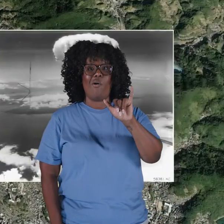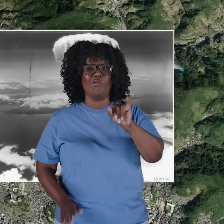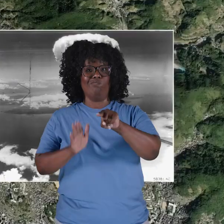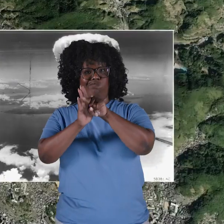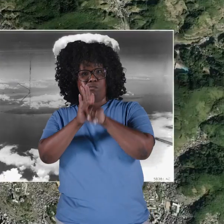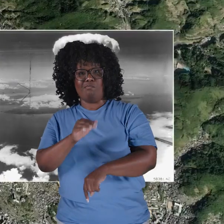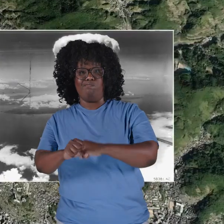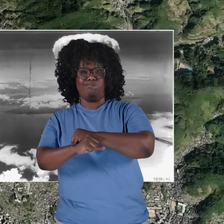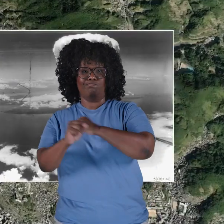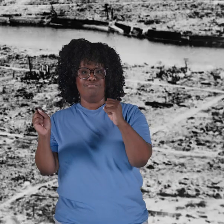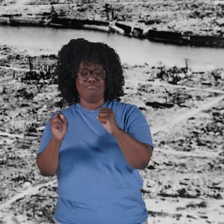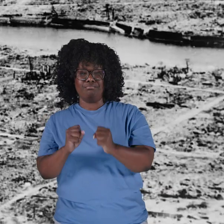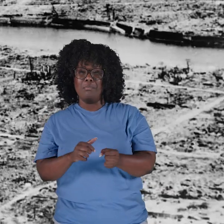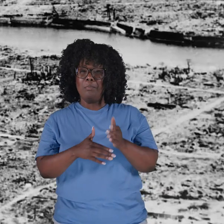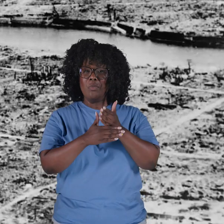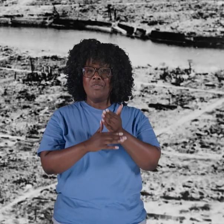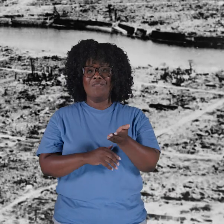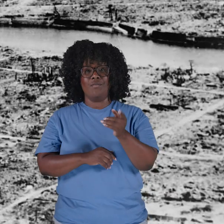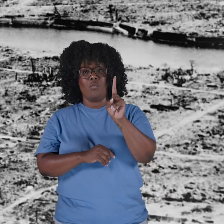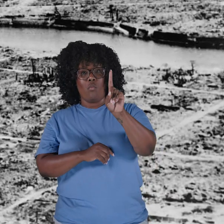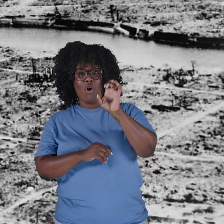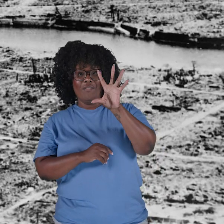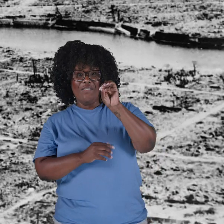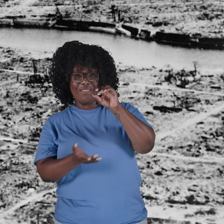was also bombed. Between